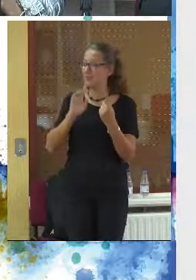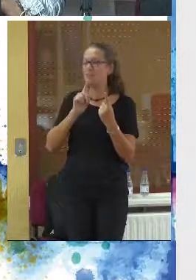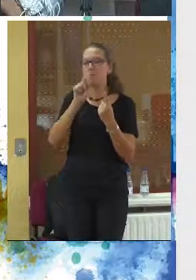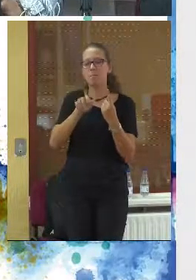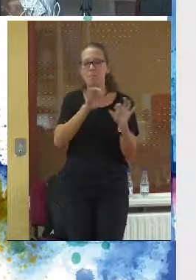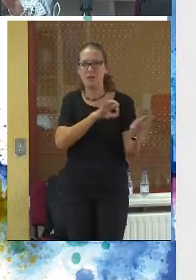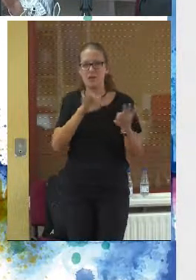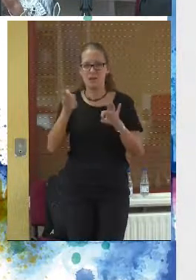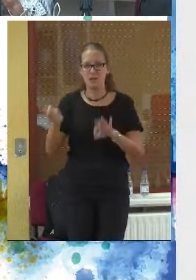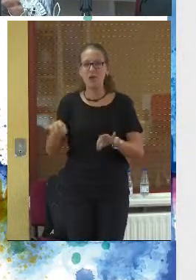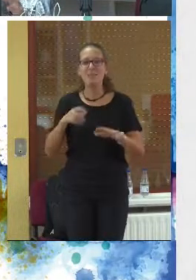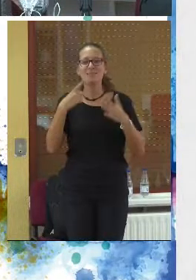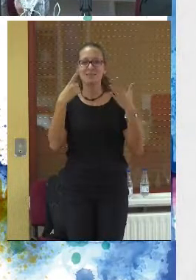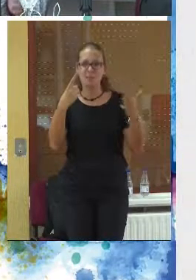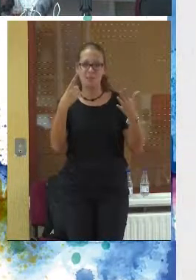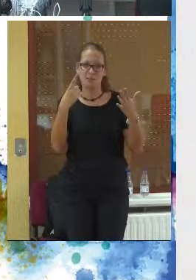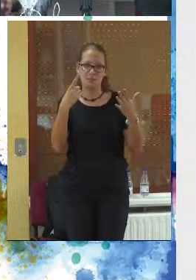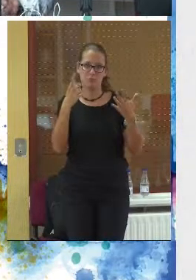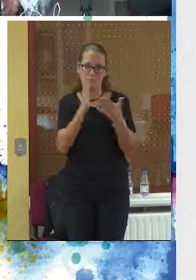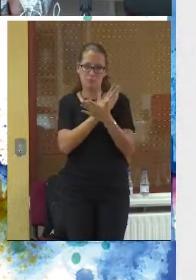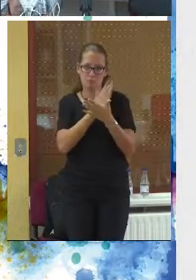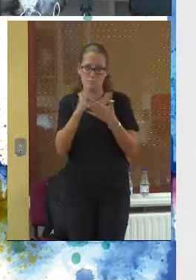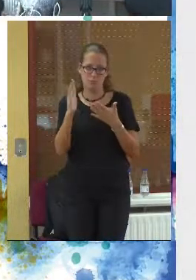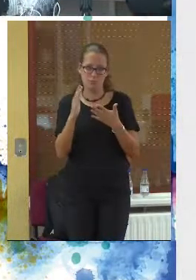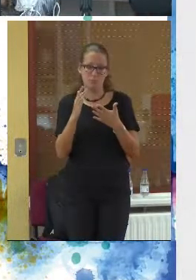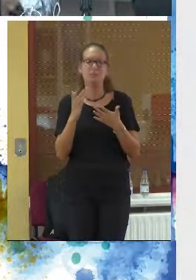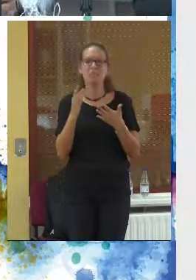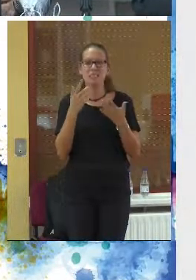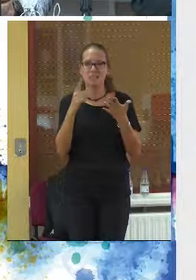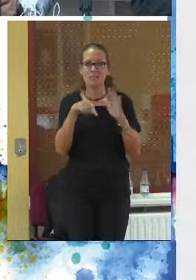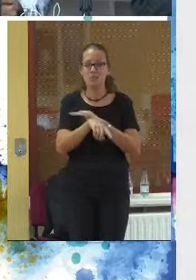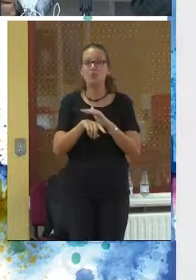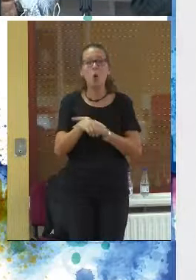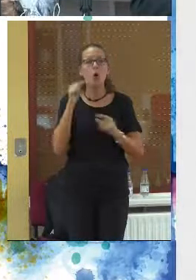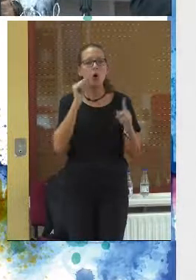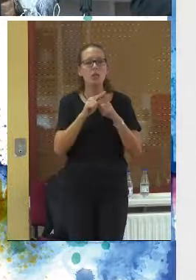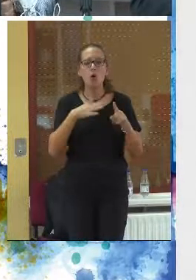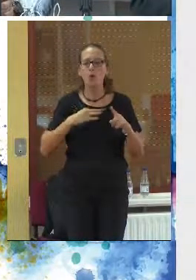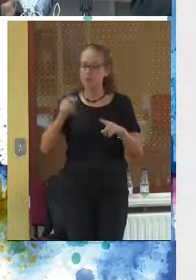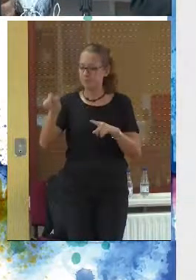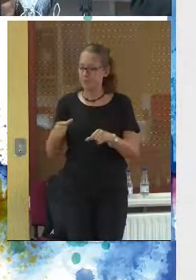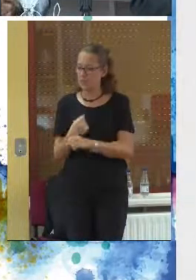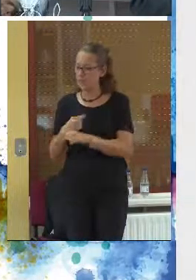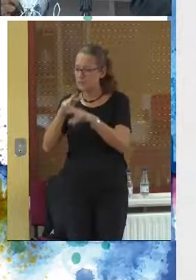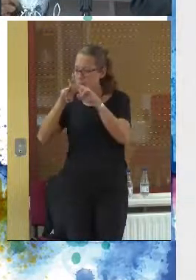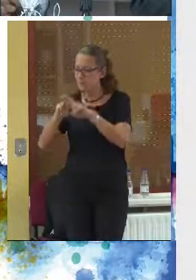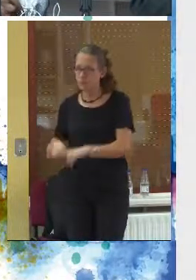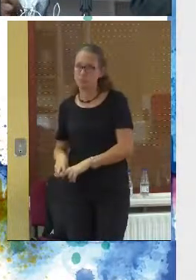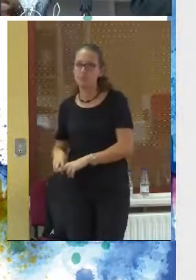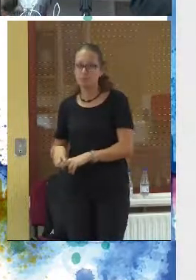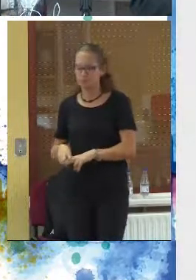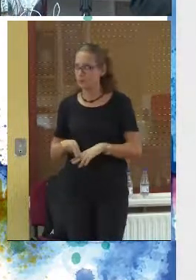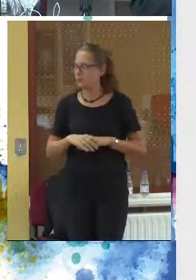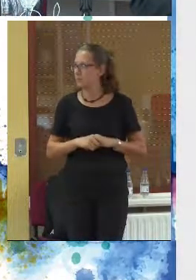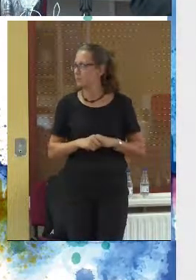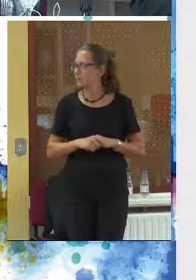different sections, so you can deal with the users of the entity that is supervising the